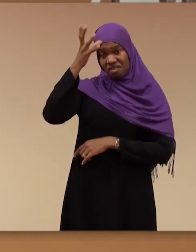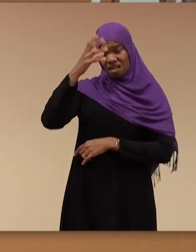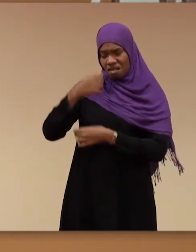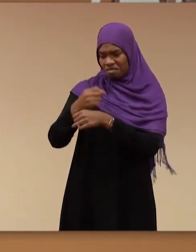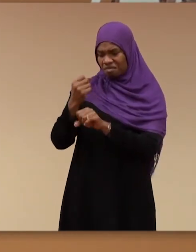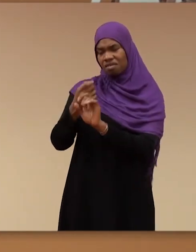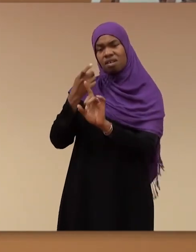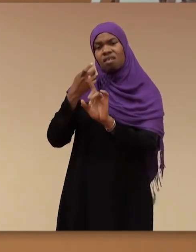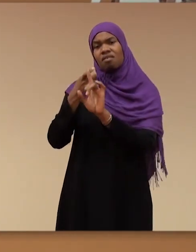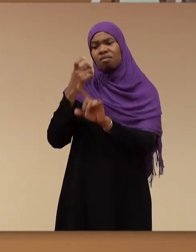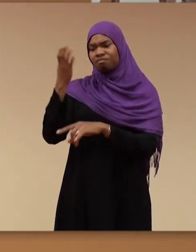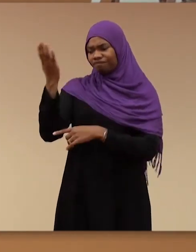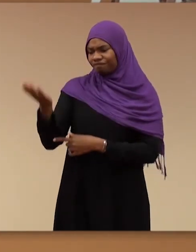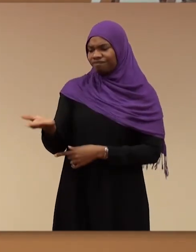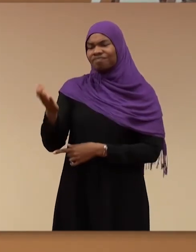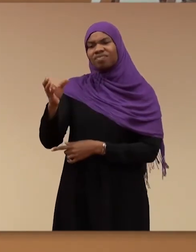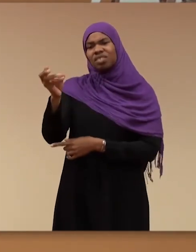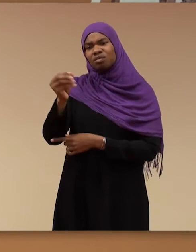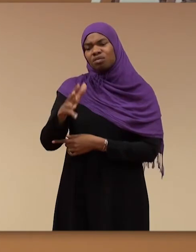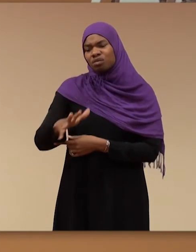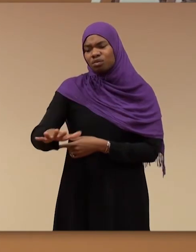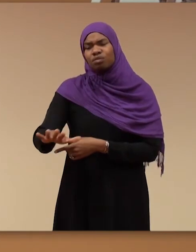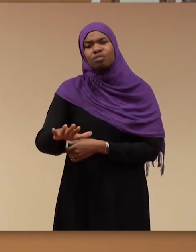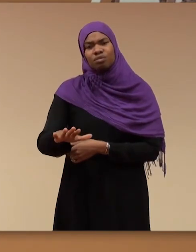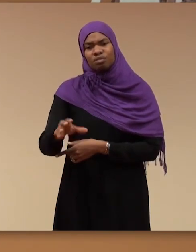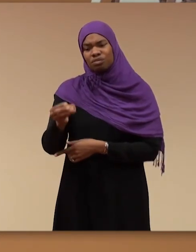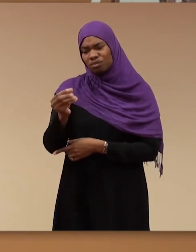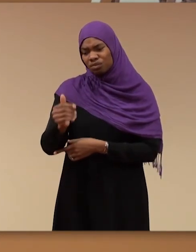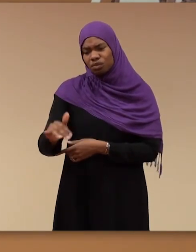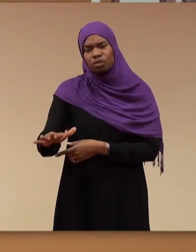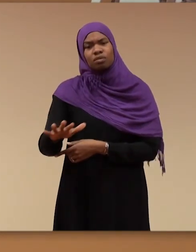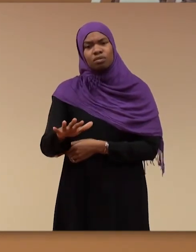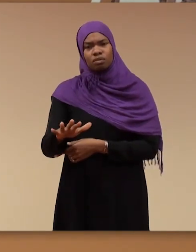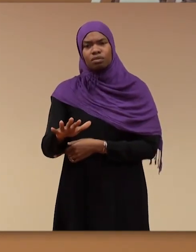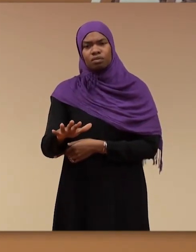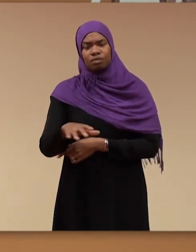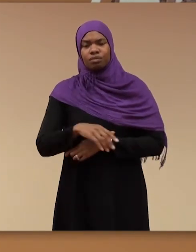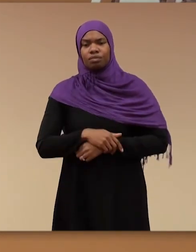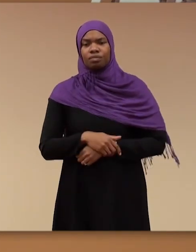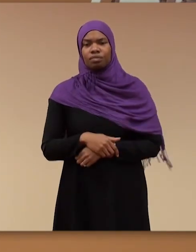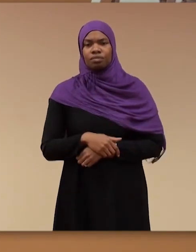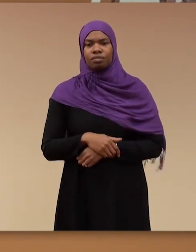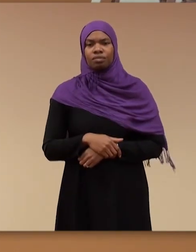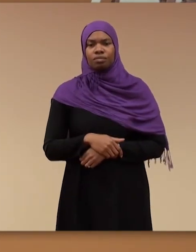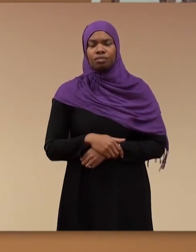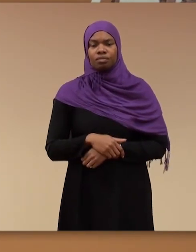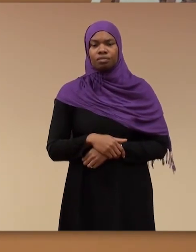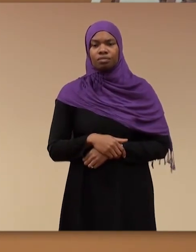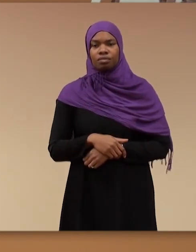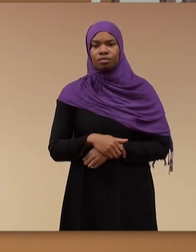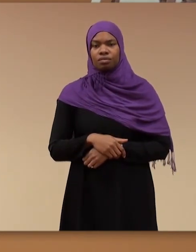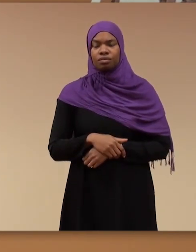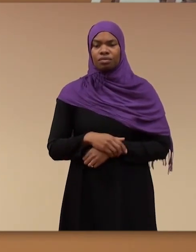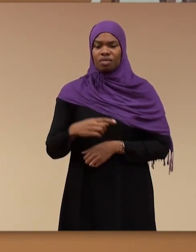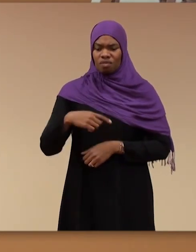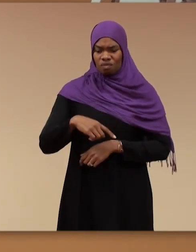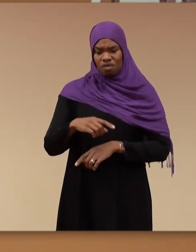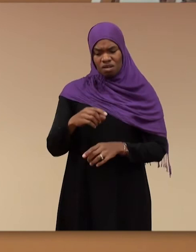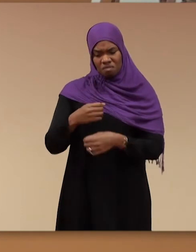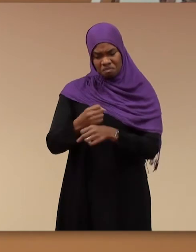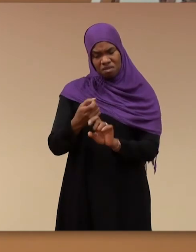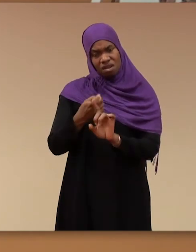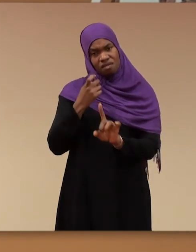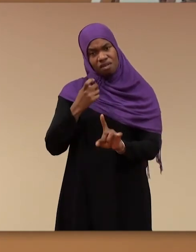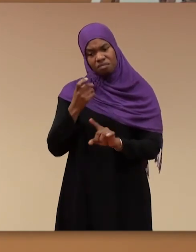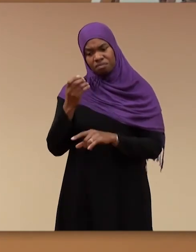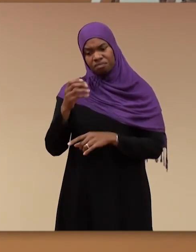and down to earth, the earth which we are made from. So no